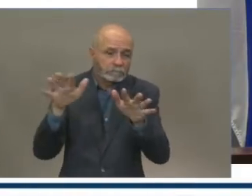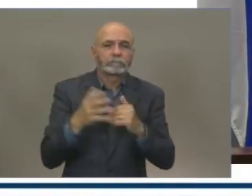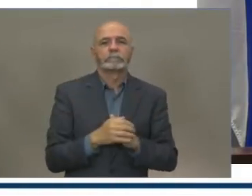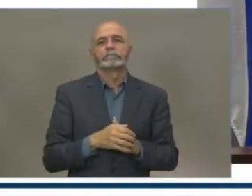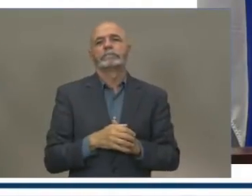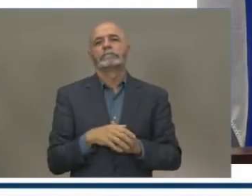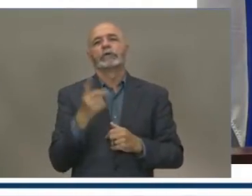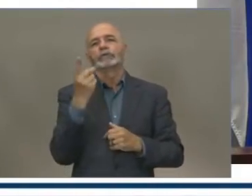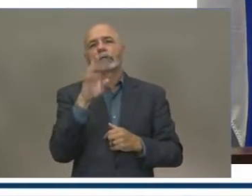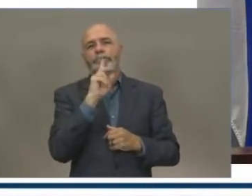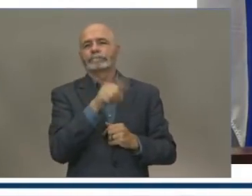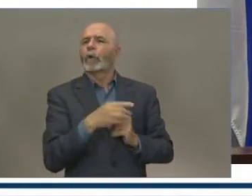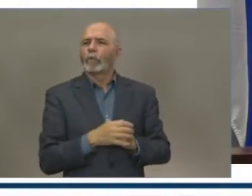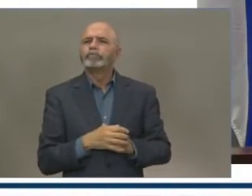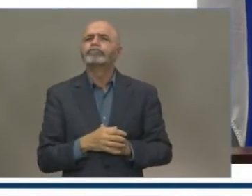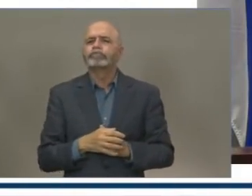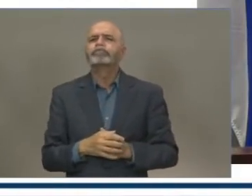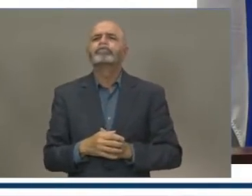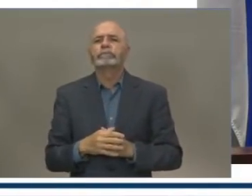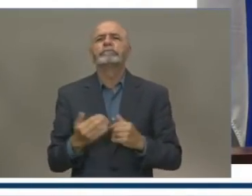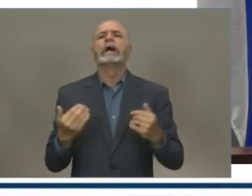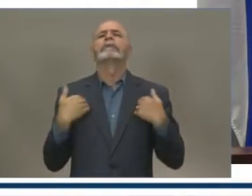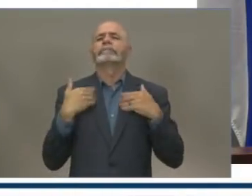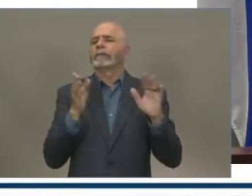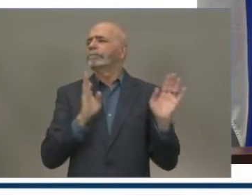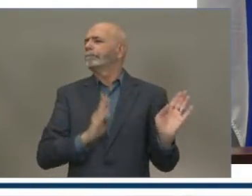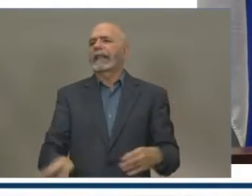when this was brought in a week ago,